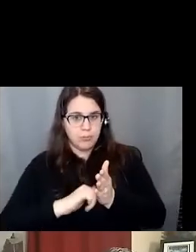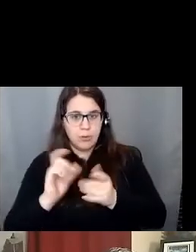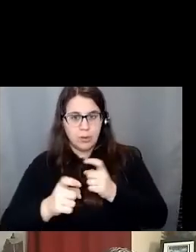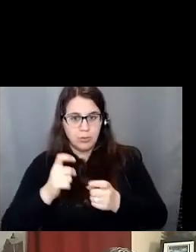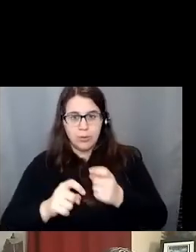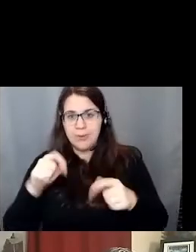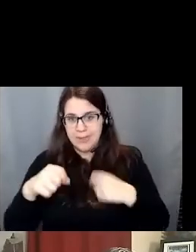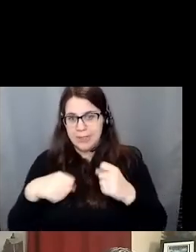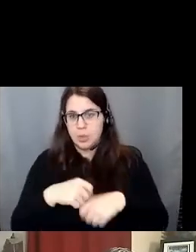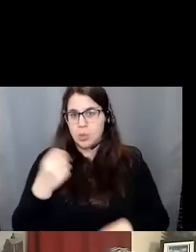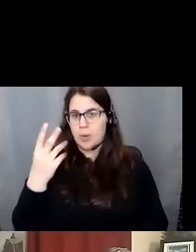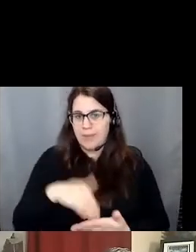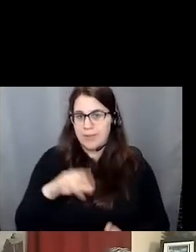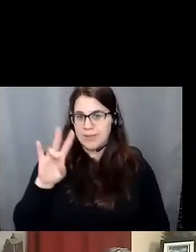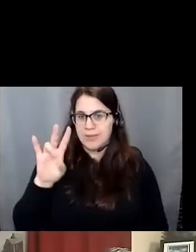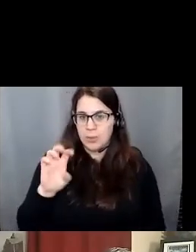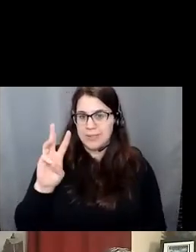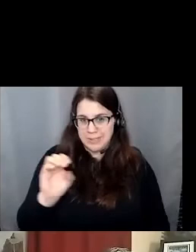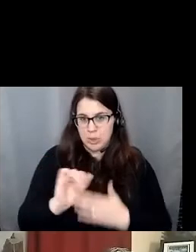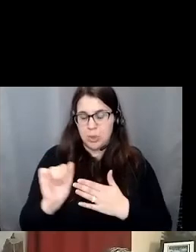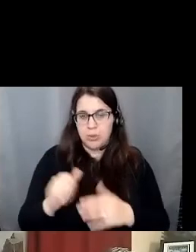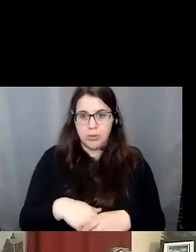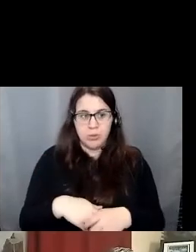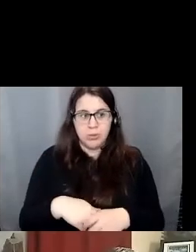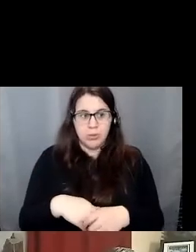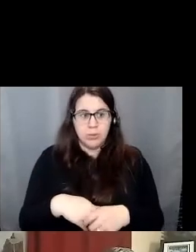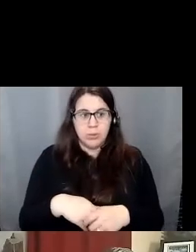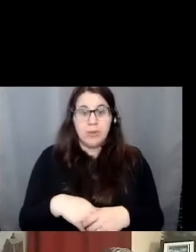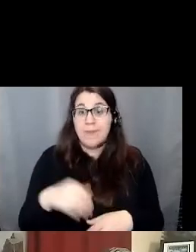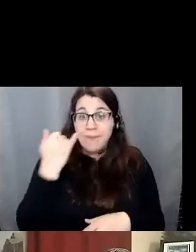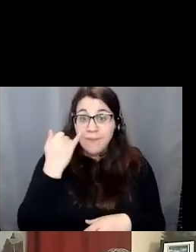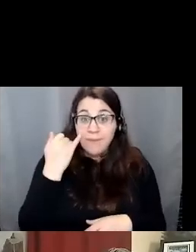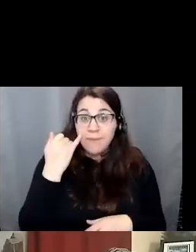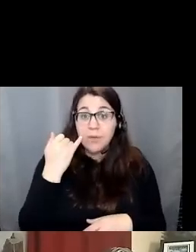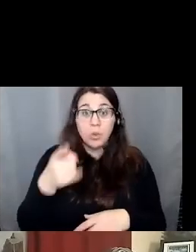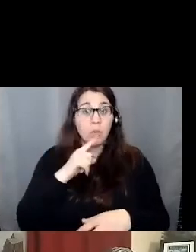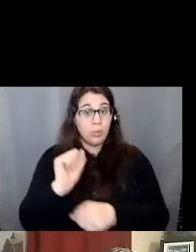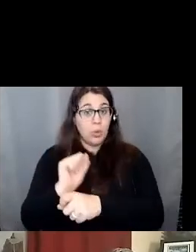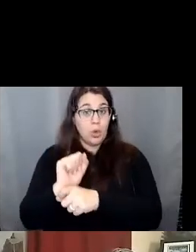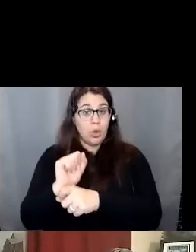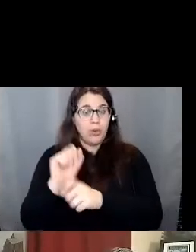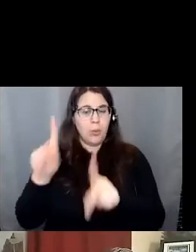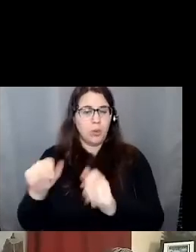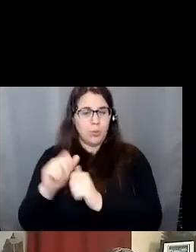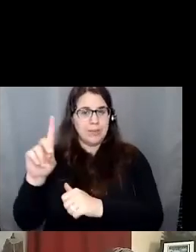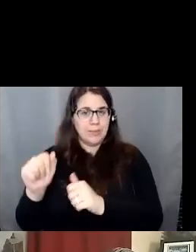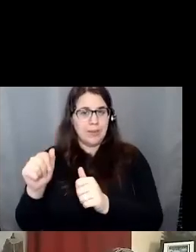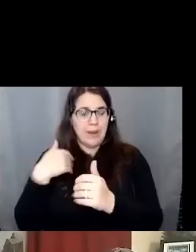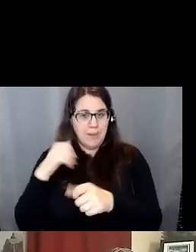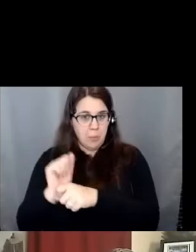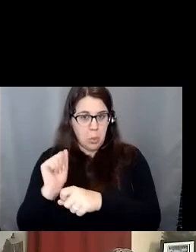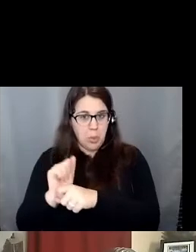$12,760. The able to work is if the individual with a disability is employed and is contributing some of